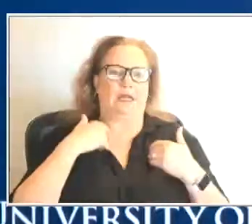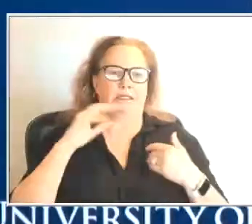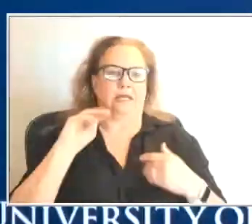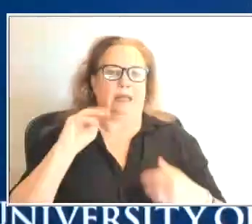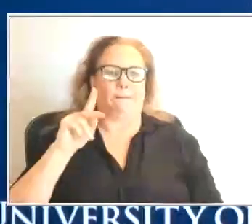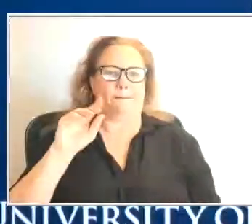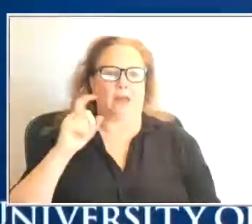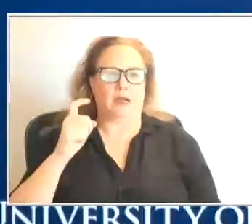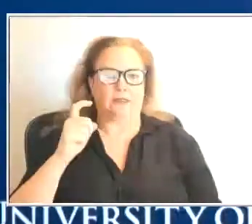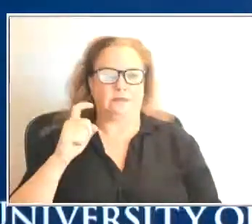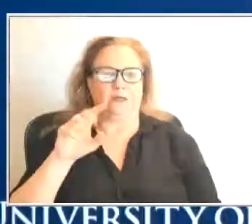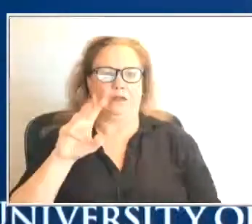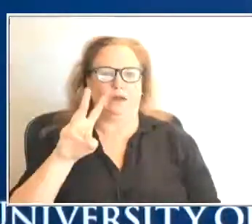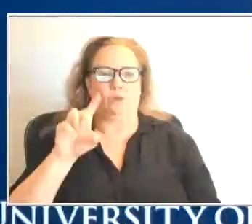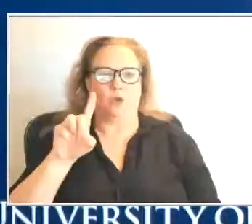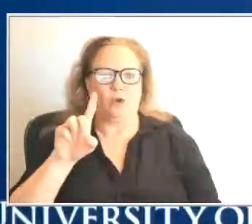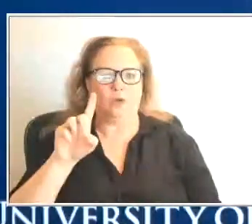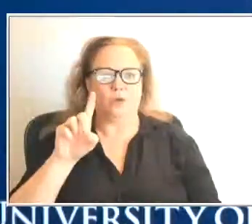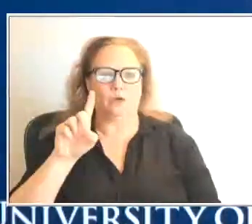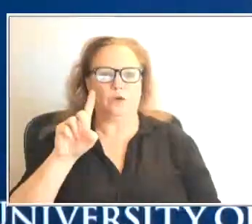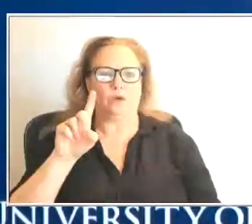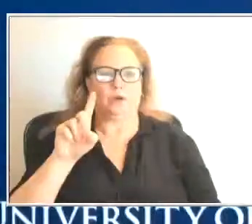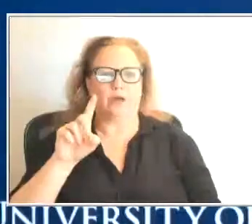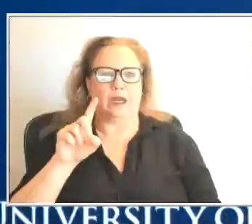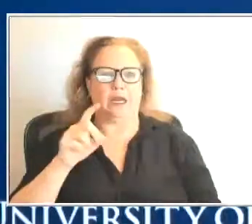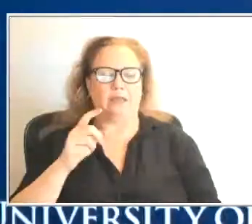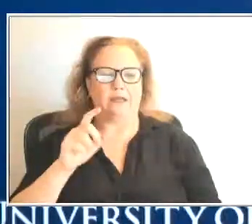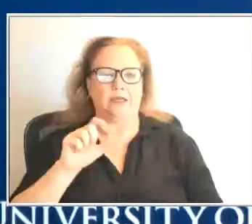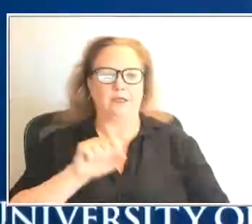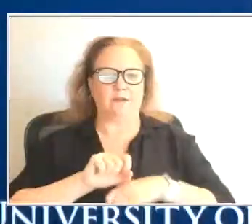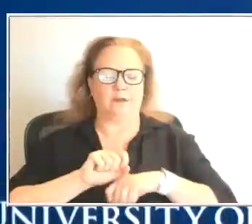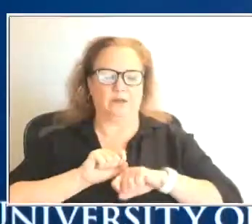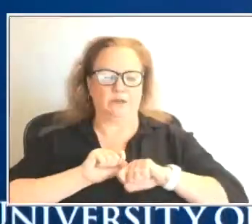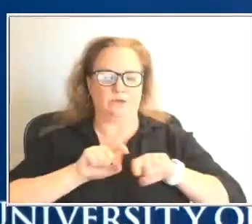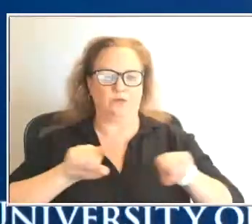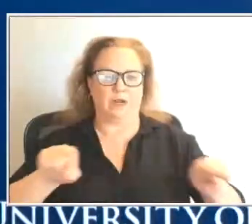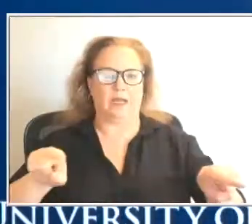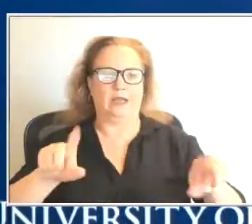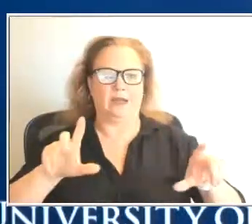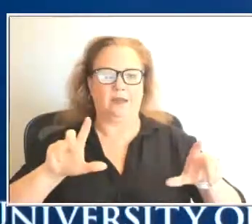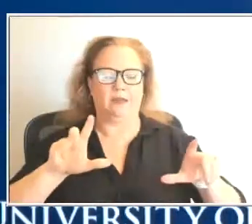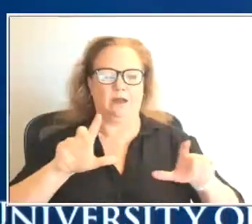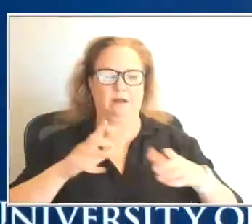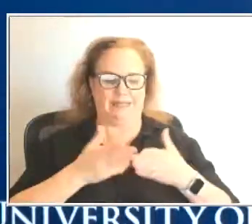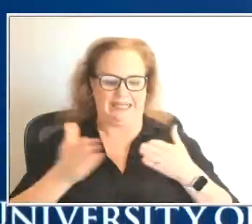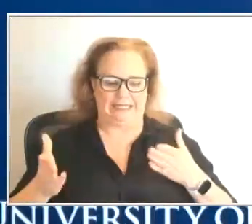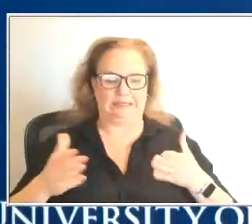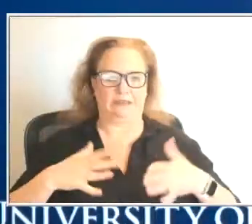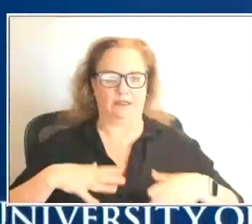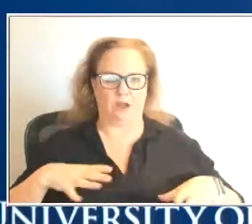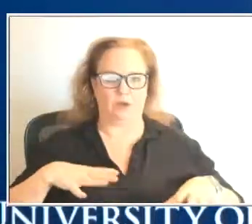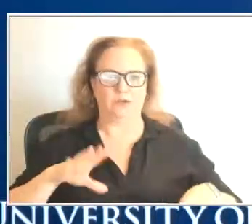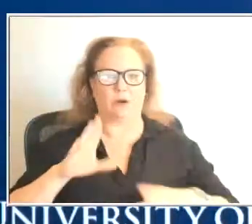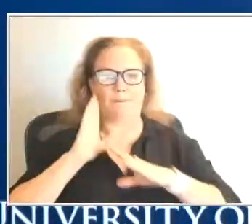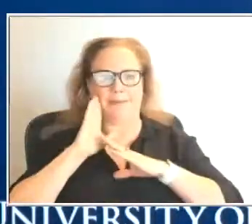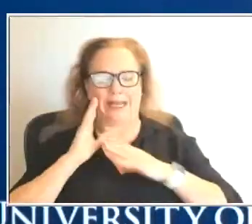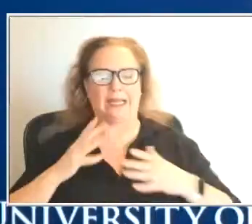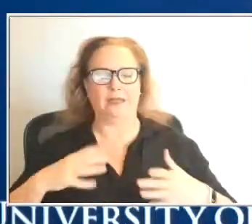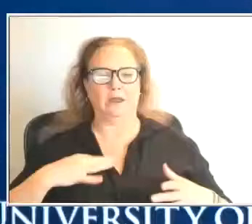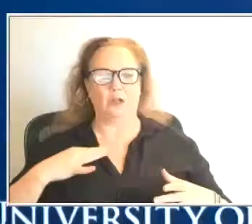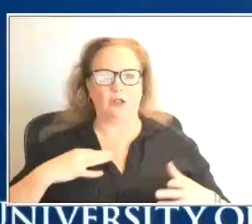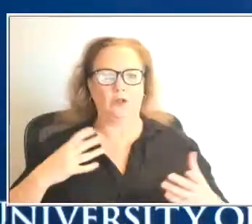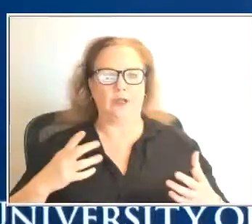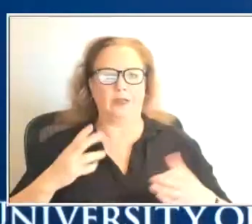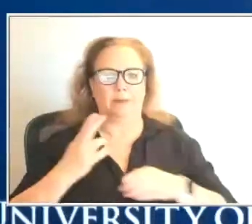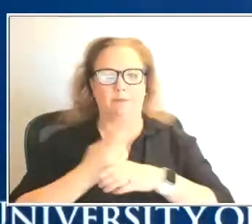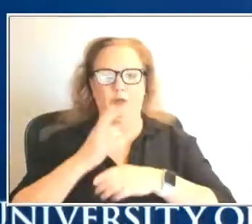have wounds and they're able to shed the virus onto fomites or inanimate objects such as bedding or clothing, and people use